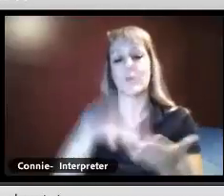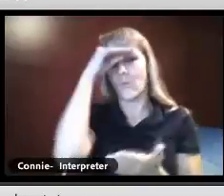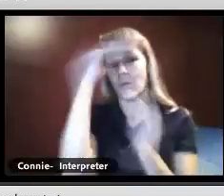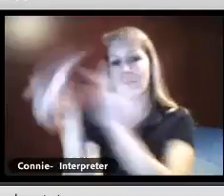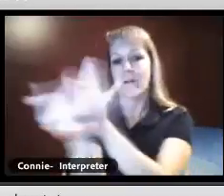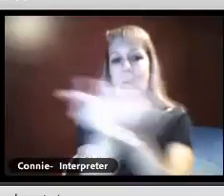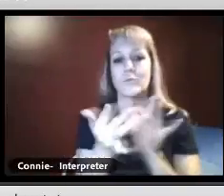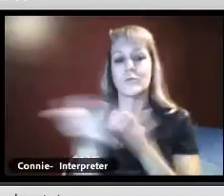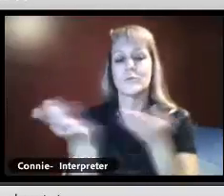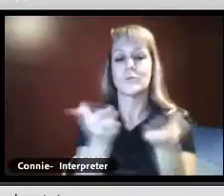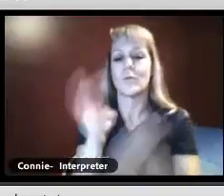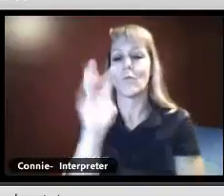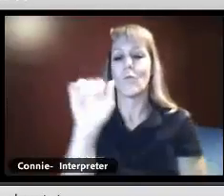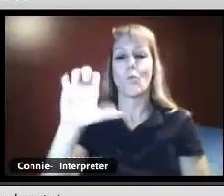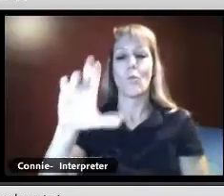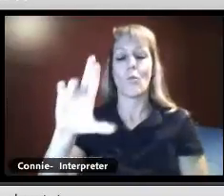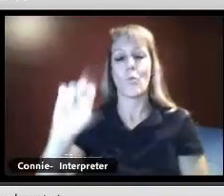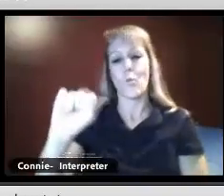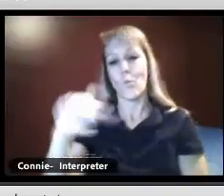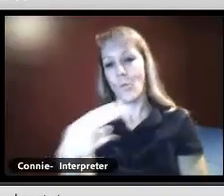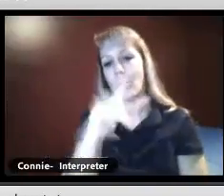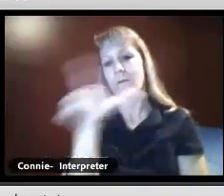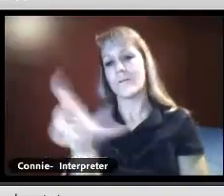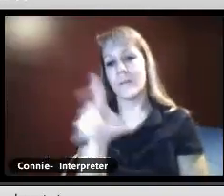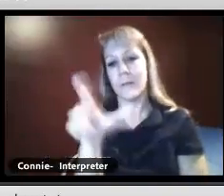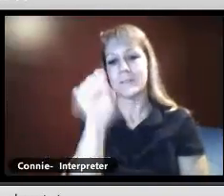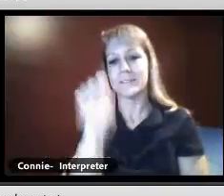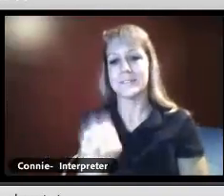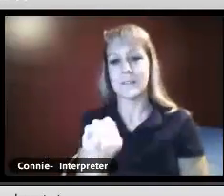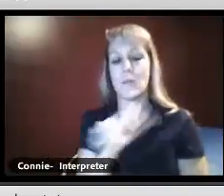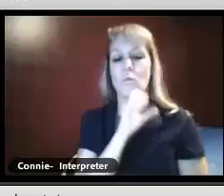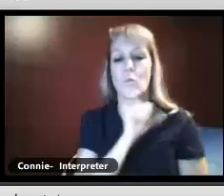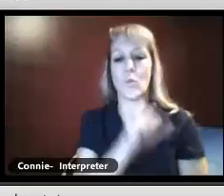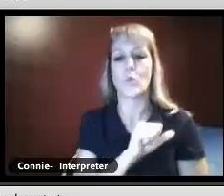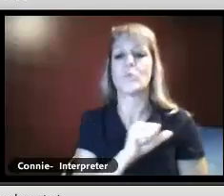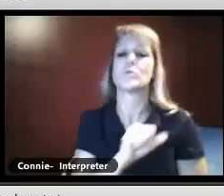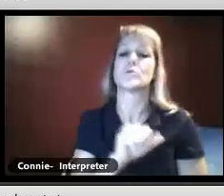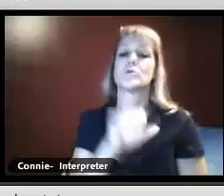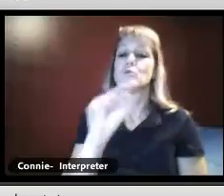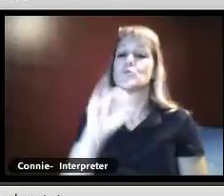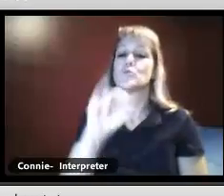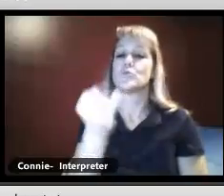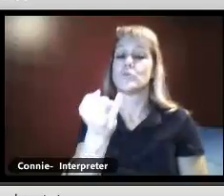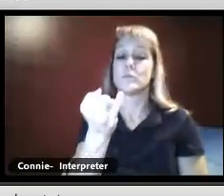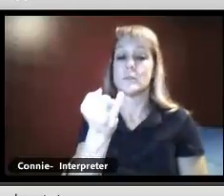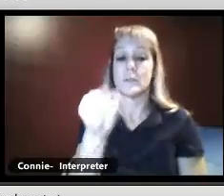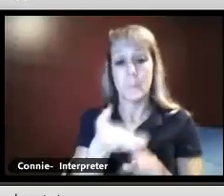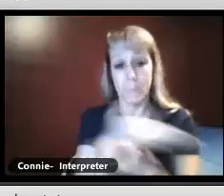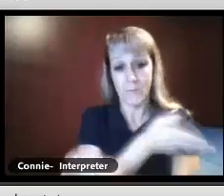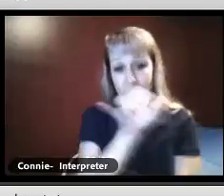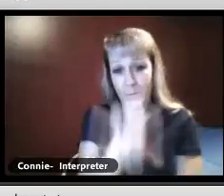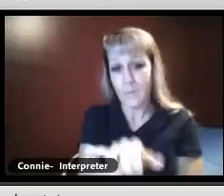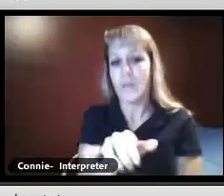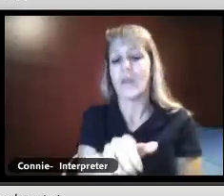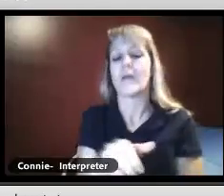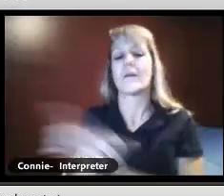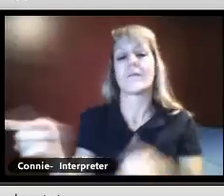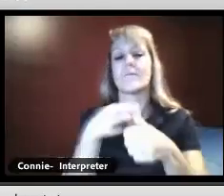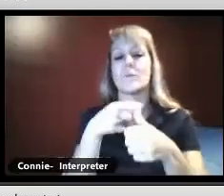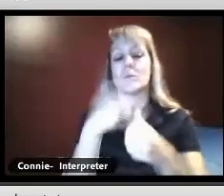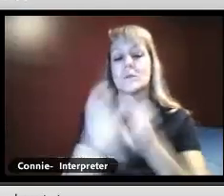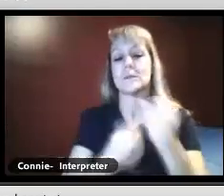Walsh Library, Seton Hall University in South Orange, New Jersey. Prior to joining Seton Hall, she served as the first-year